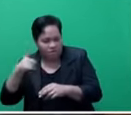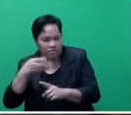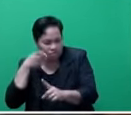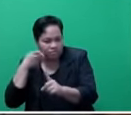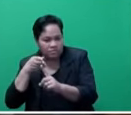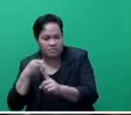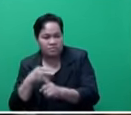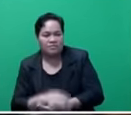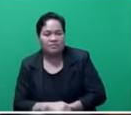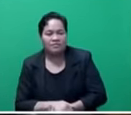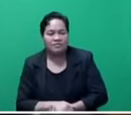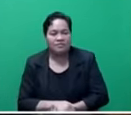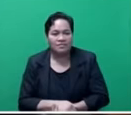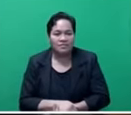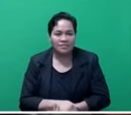does.